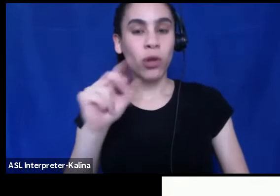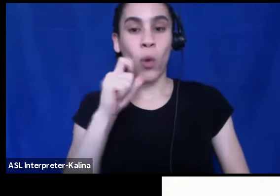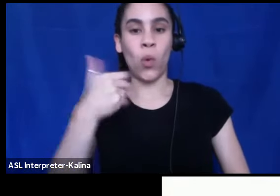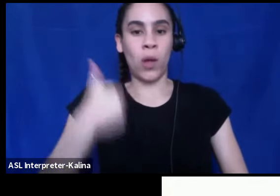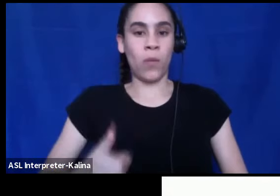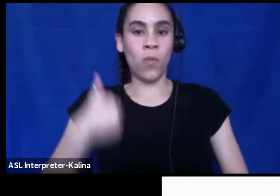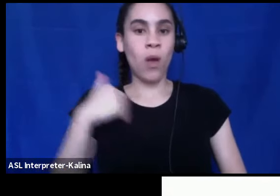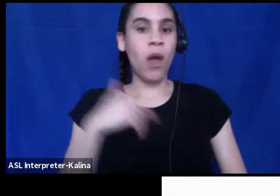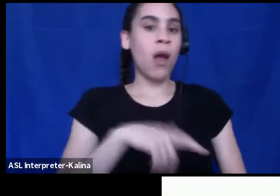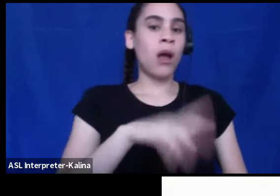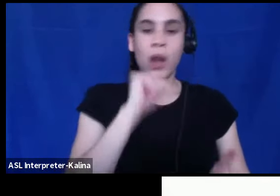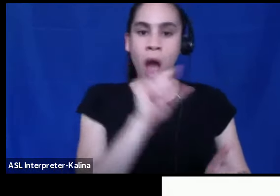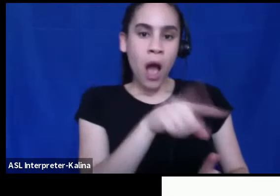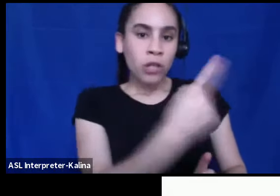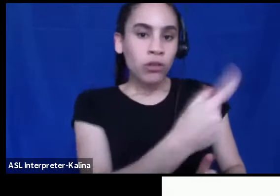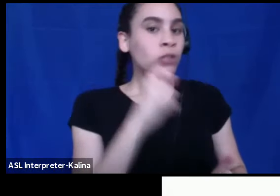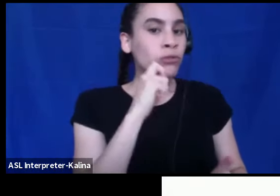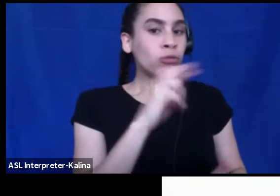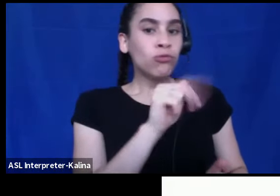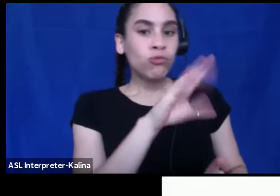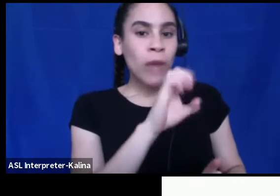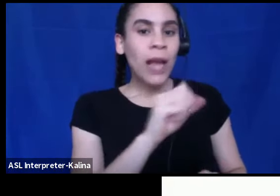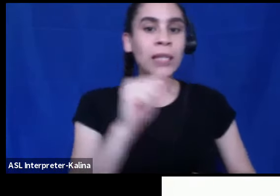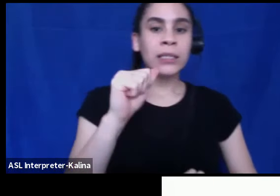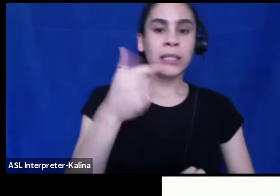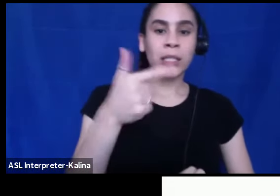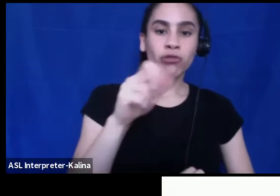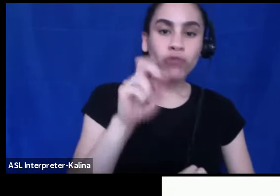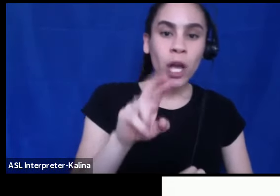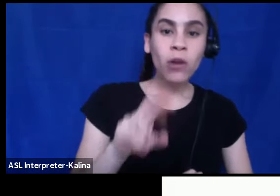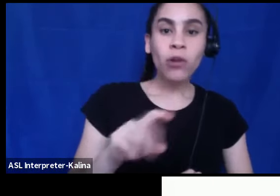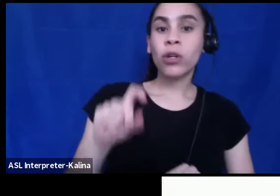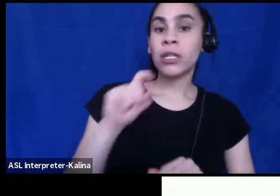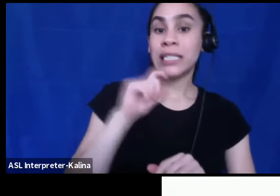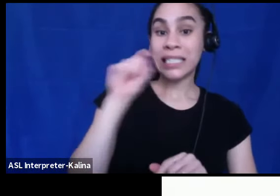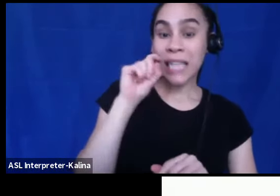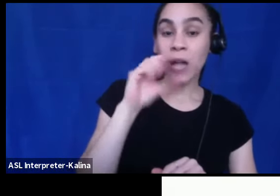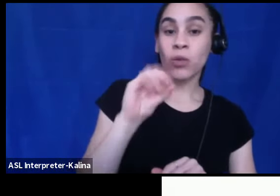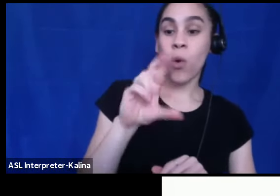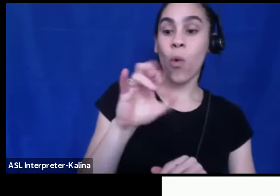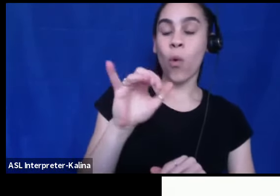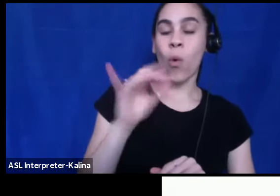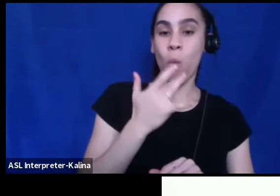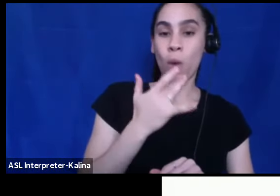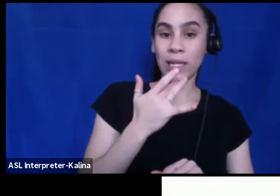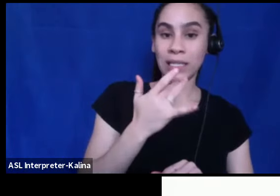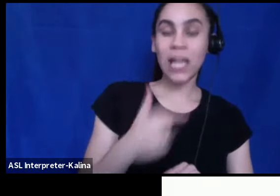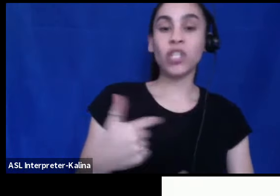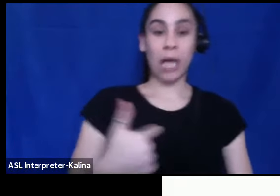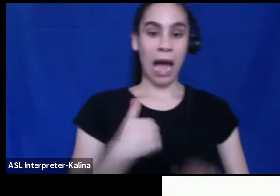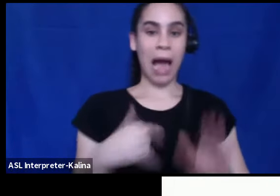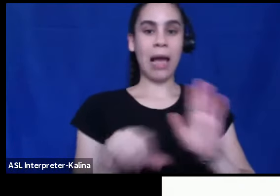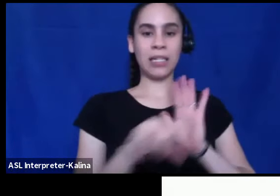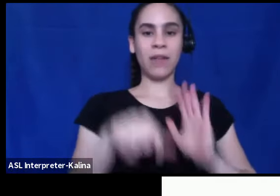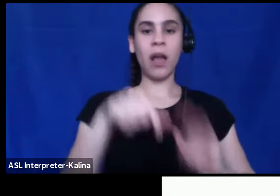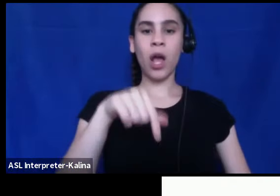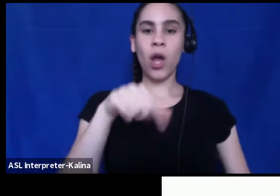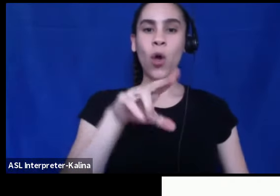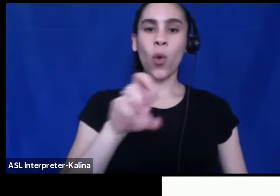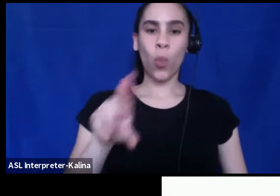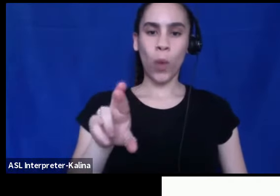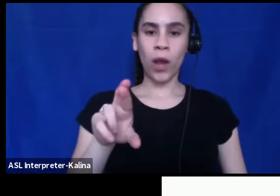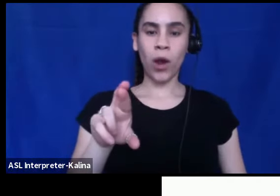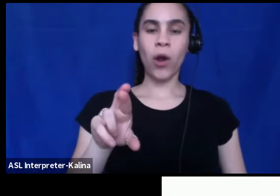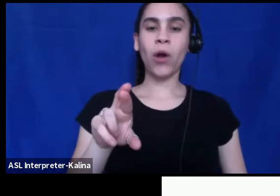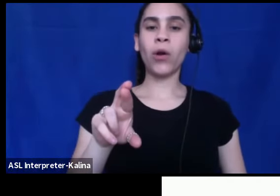and gender or sexual orientation, I identify as a queer disabled woman. When you look at those different lenses,